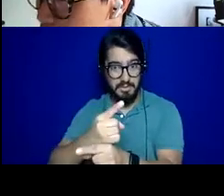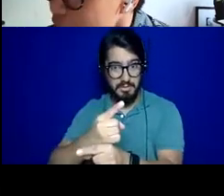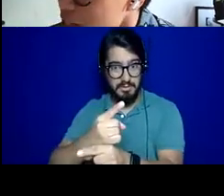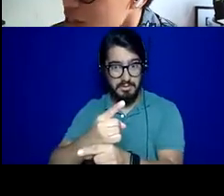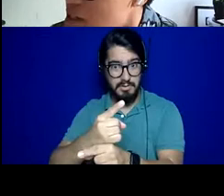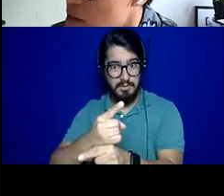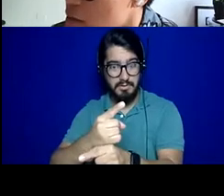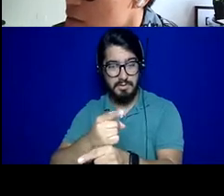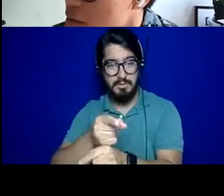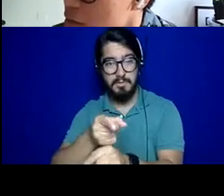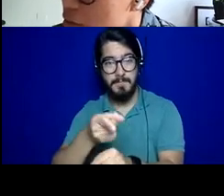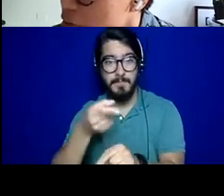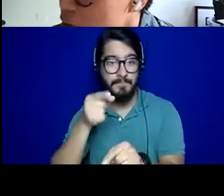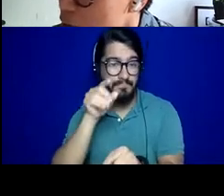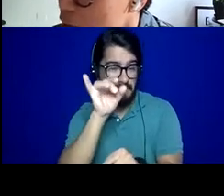I actually